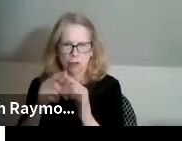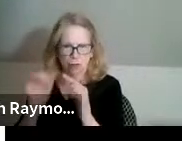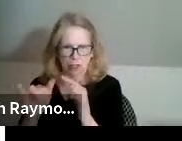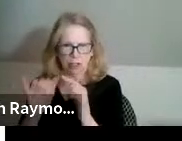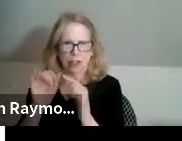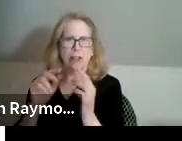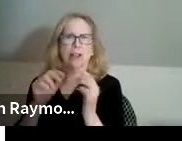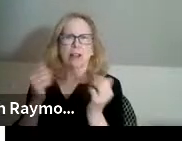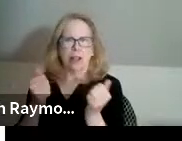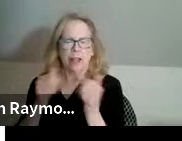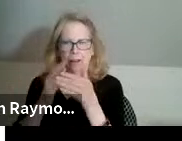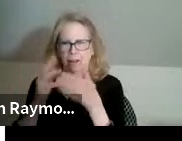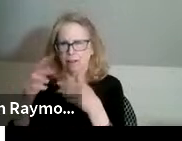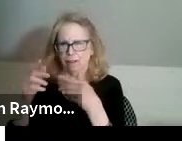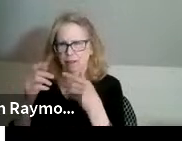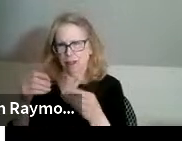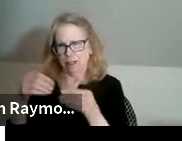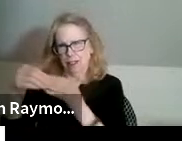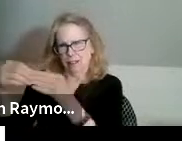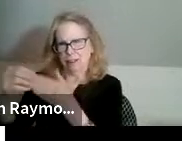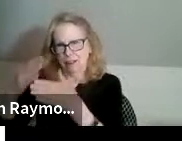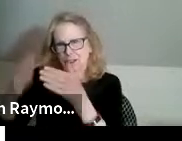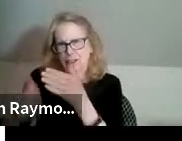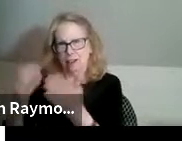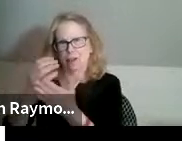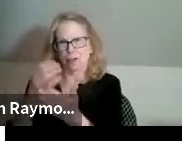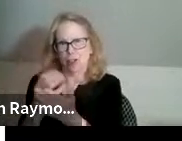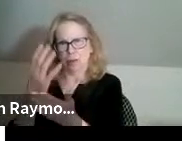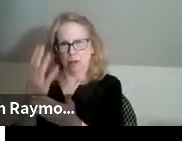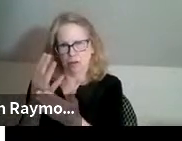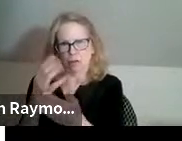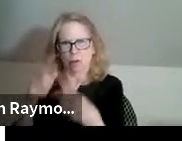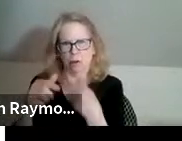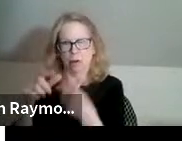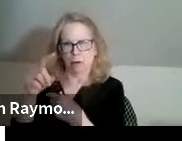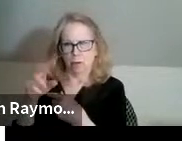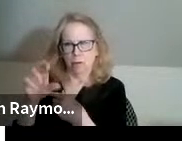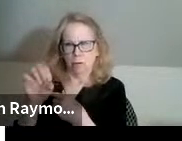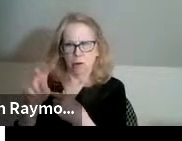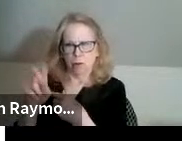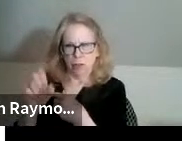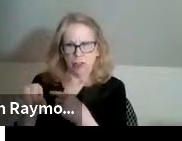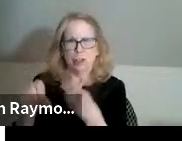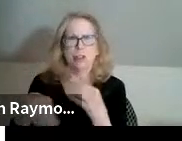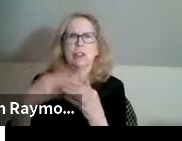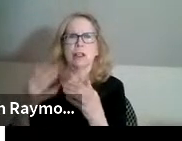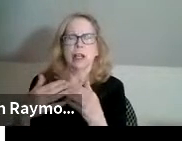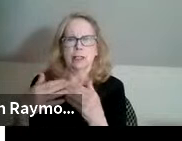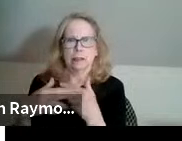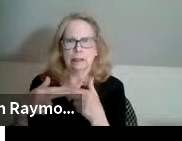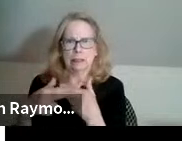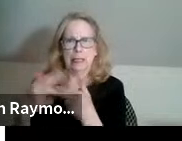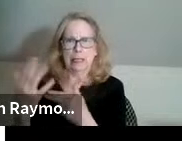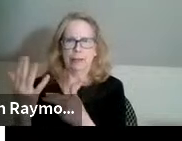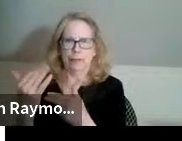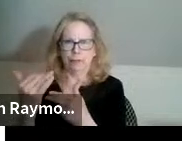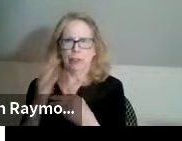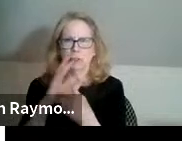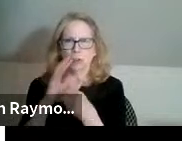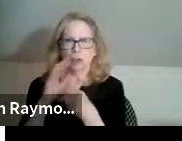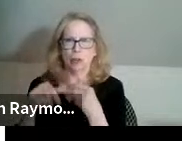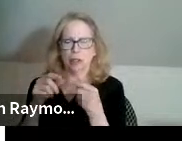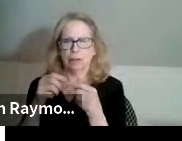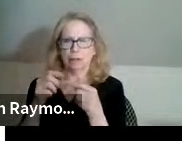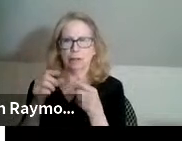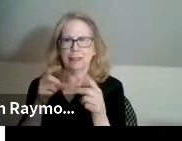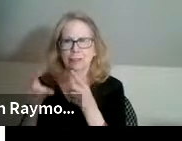takes us through the end of chapter 4 through the provisions. Moving on to next slide, slide 16, we're going to talk about defined